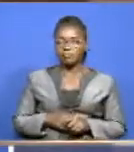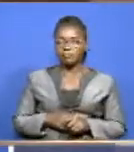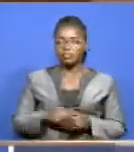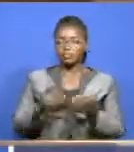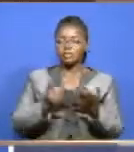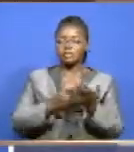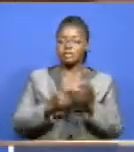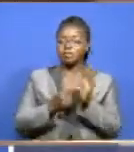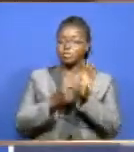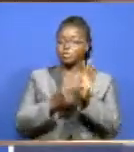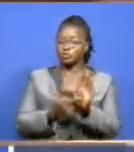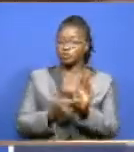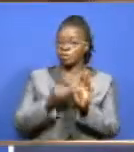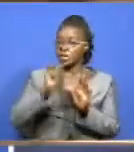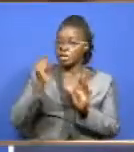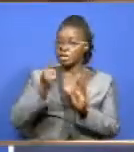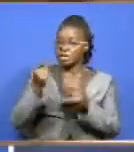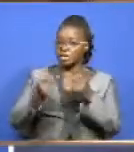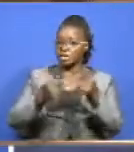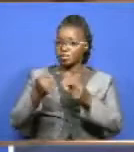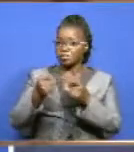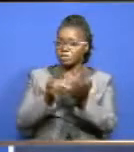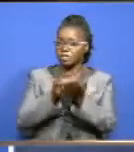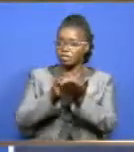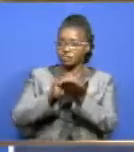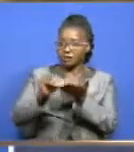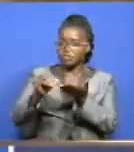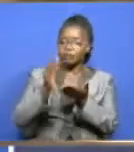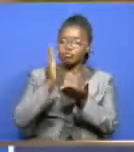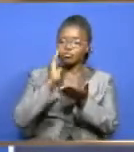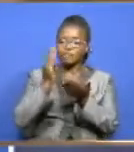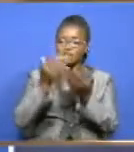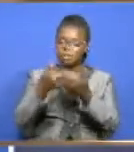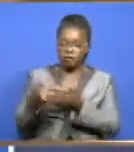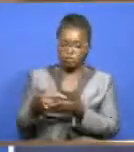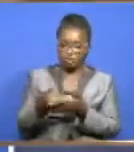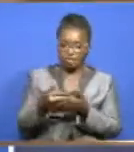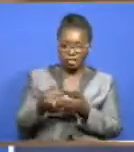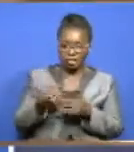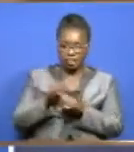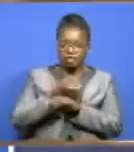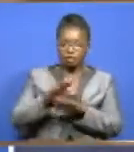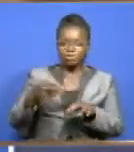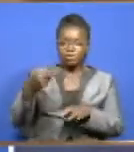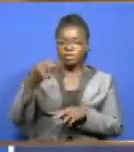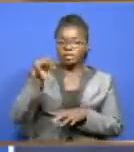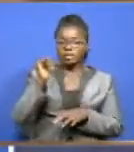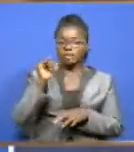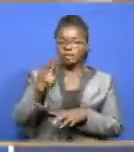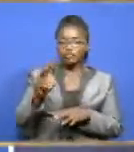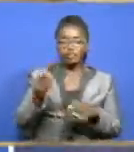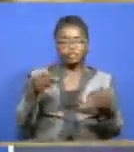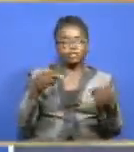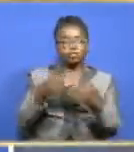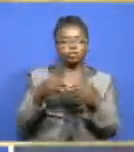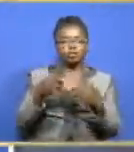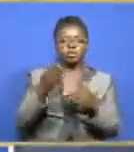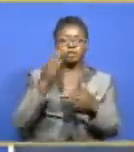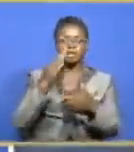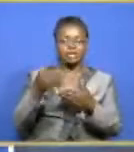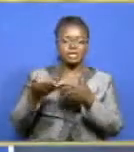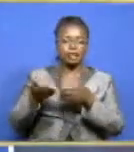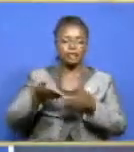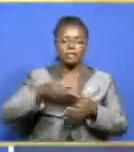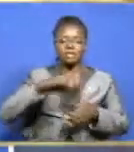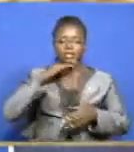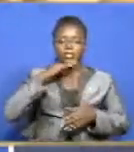Statistics indicate that Kenya has made progress on the elimination of mother-to-child transmission of HIV and curbing maternal mortality, with new HIV